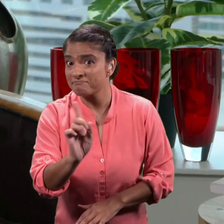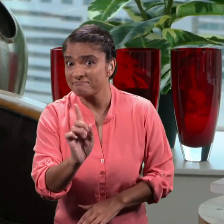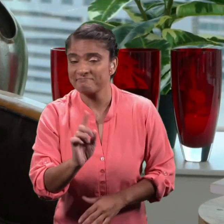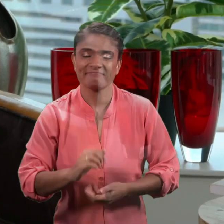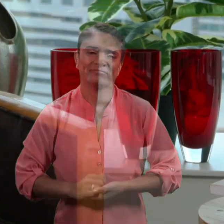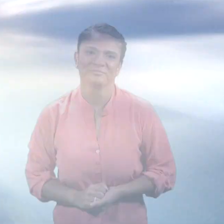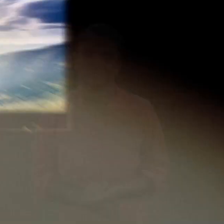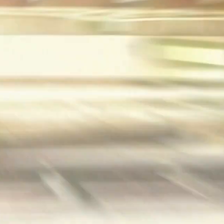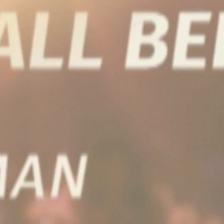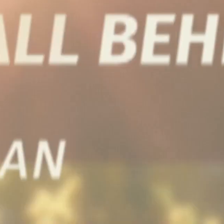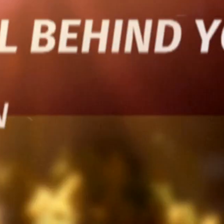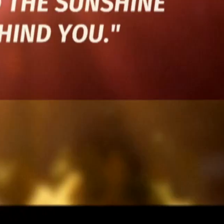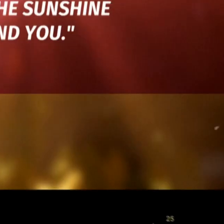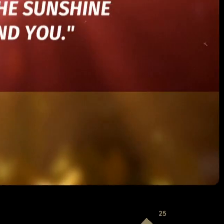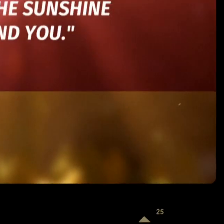Do not go anywhere.